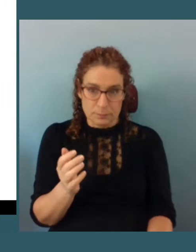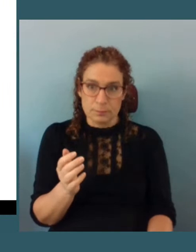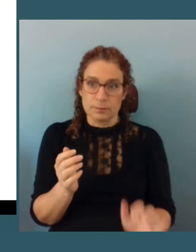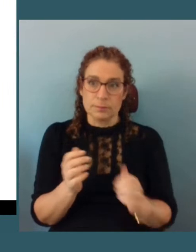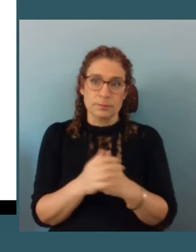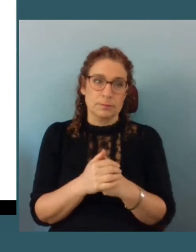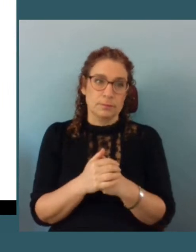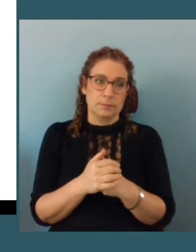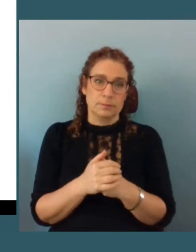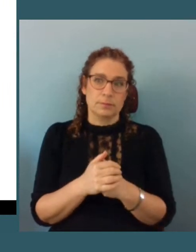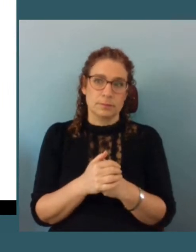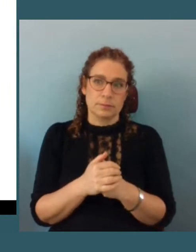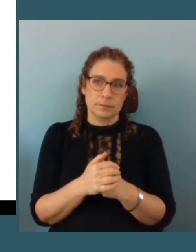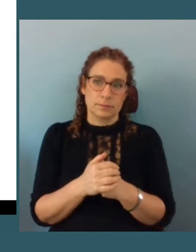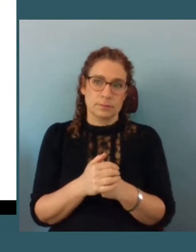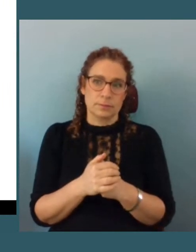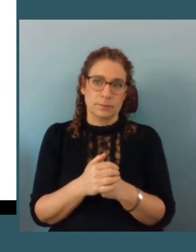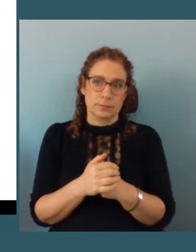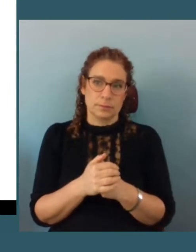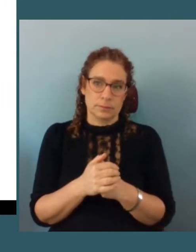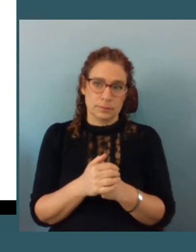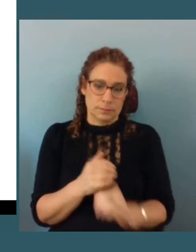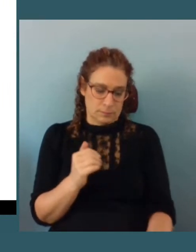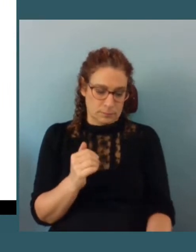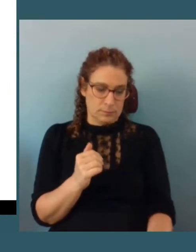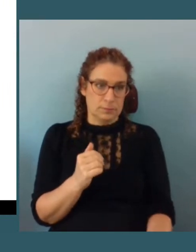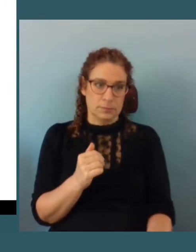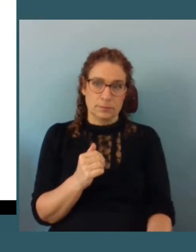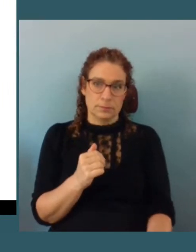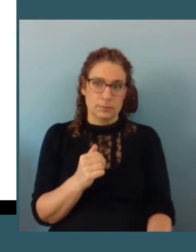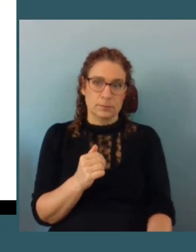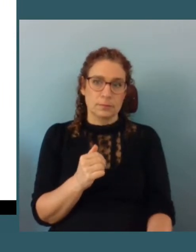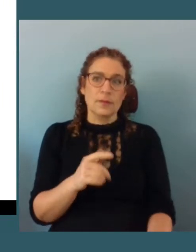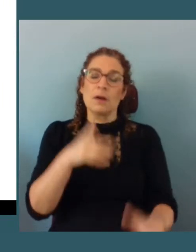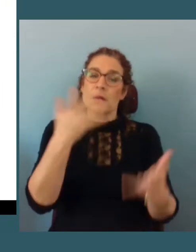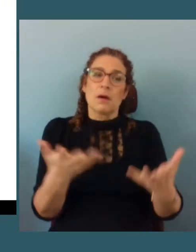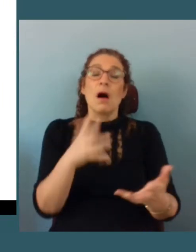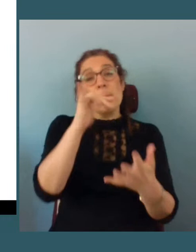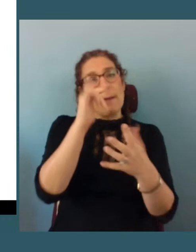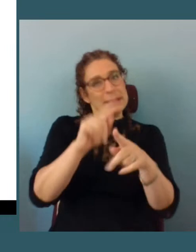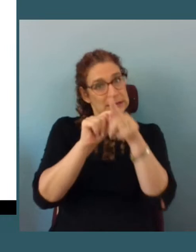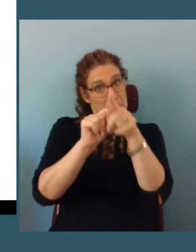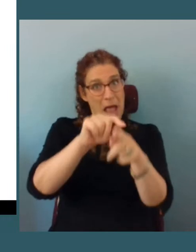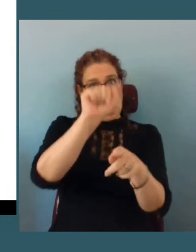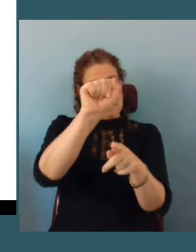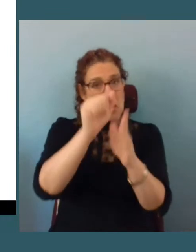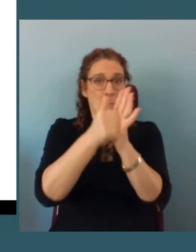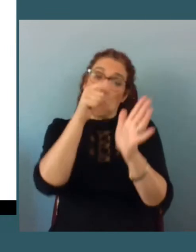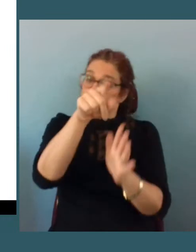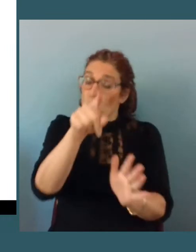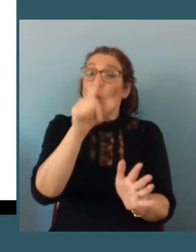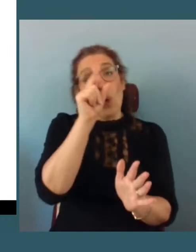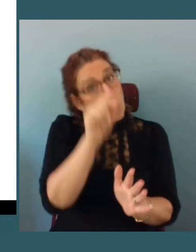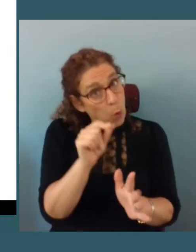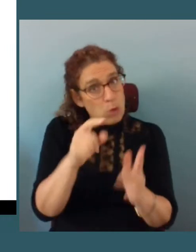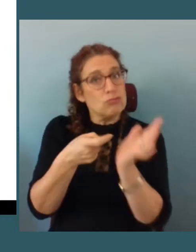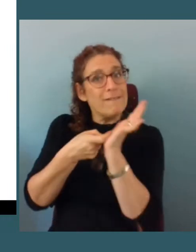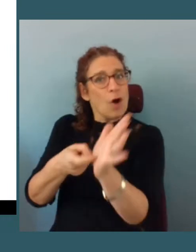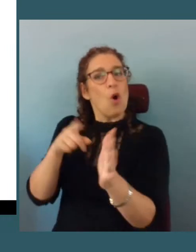I think in a sense, what you would be probably doing, depends on your competencies, you may refer to a local team, but what I'd hope you'd think is